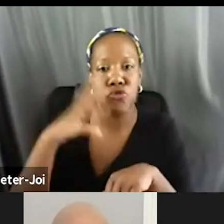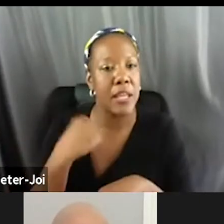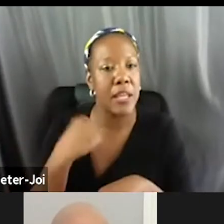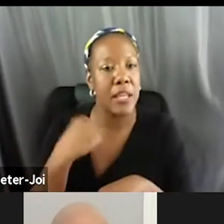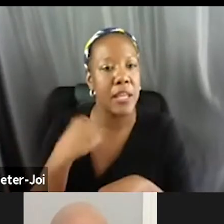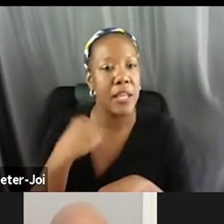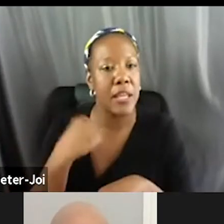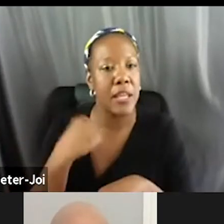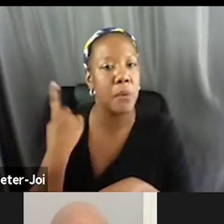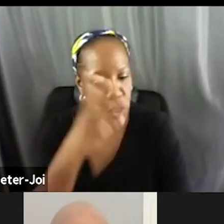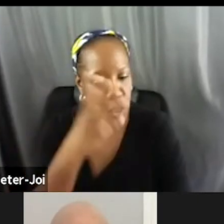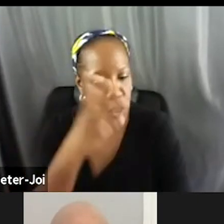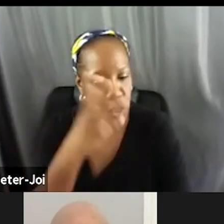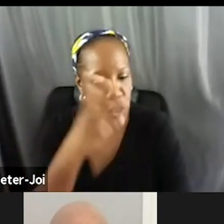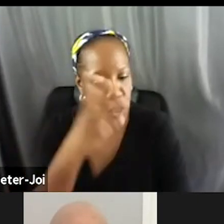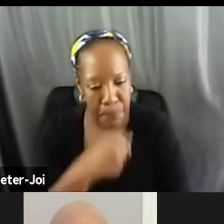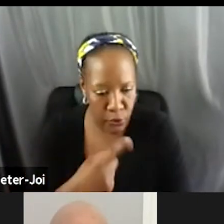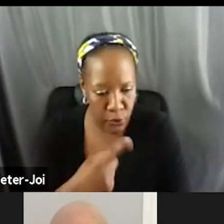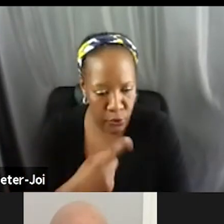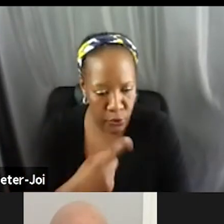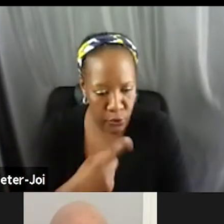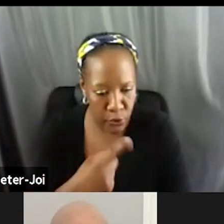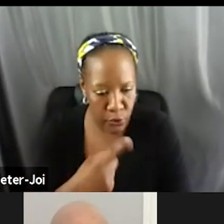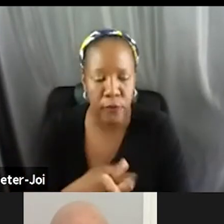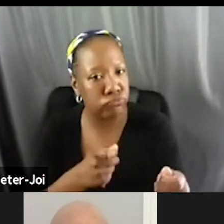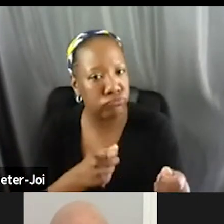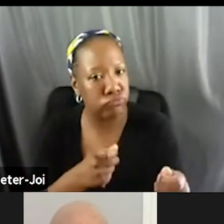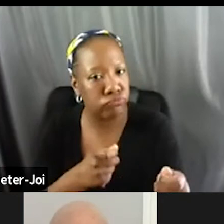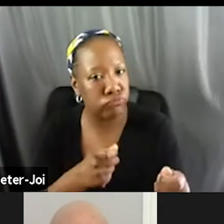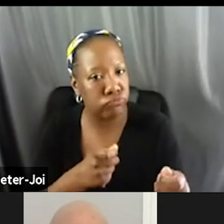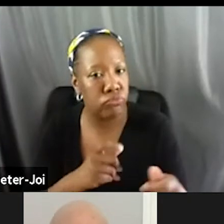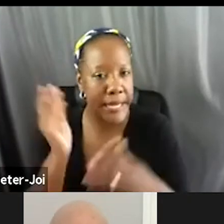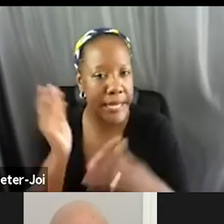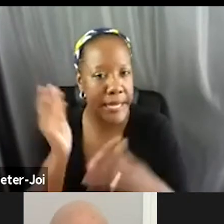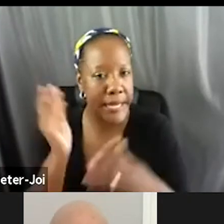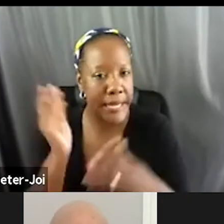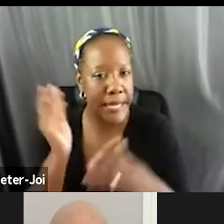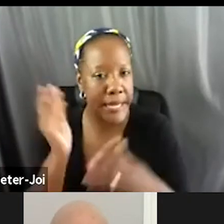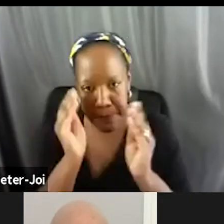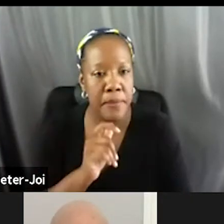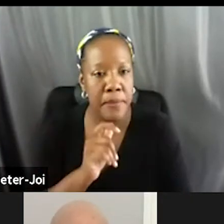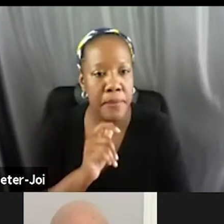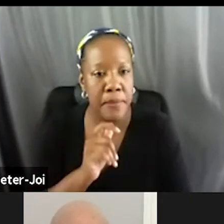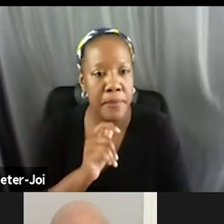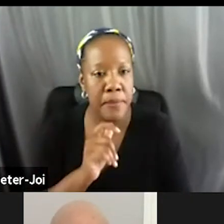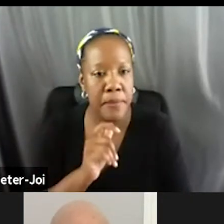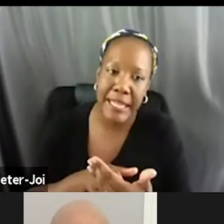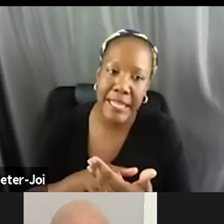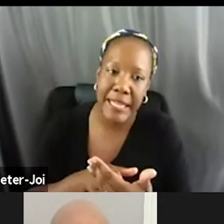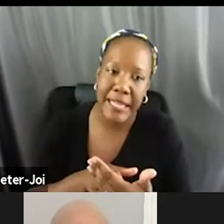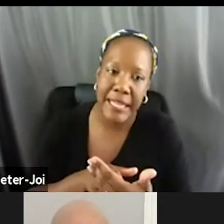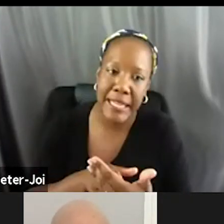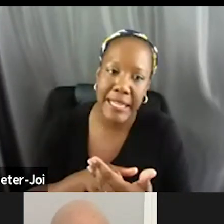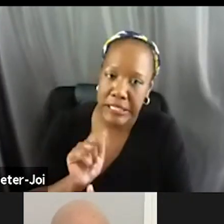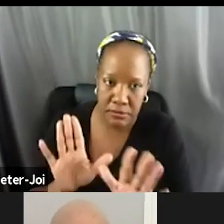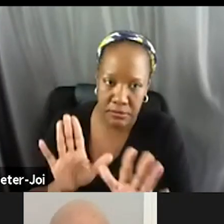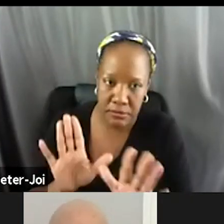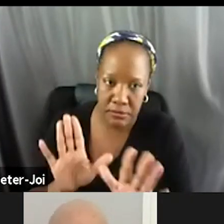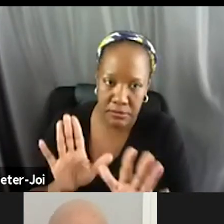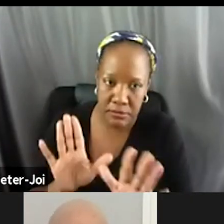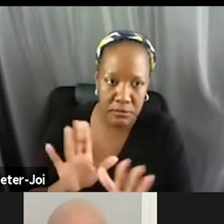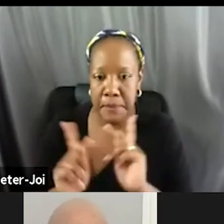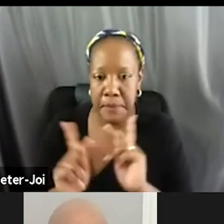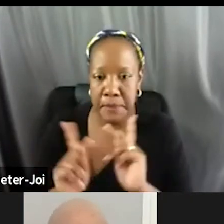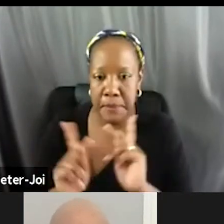always lifted me up to let me know that I didn't need the outer, the makeup. Not that I'm against it, and there's no judgment for, if anyone decides to do